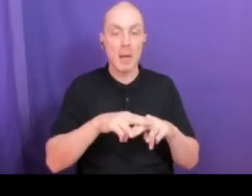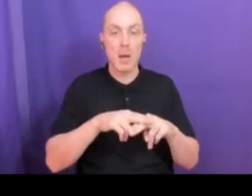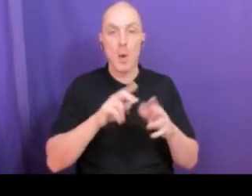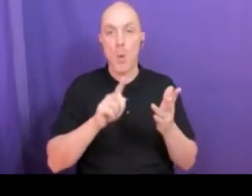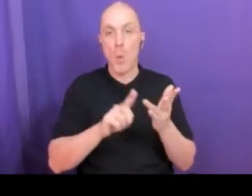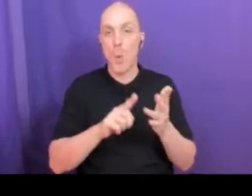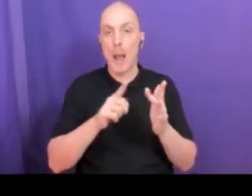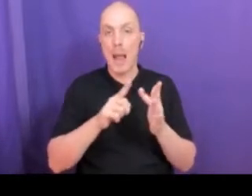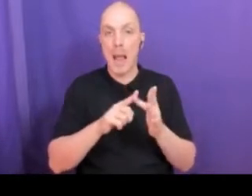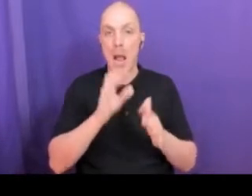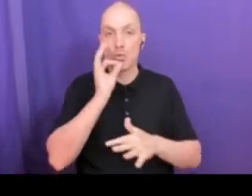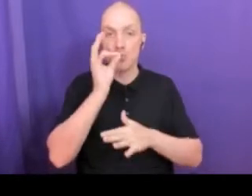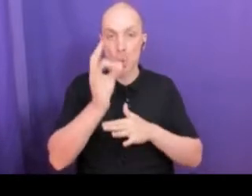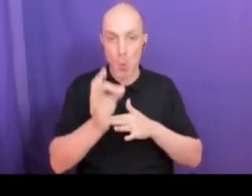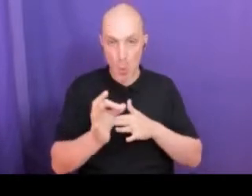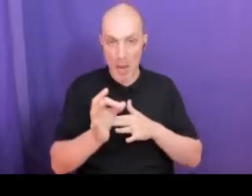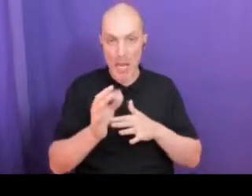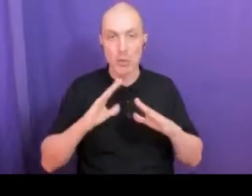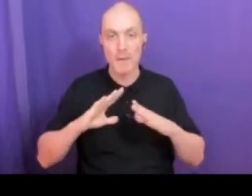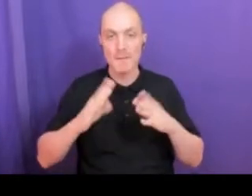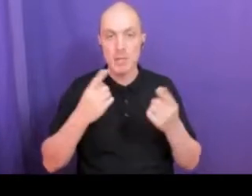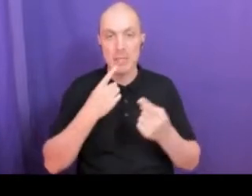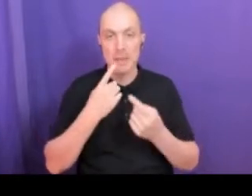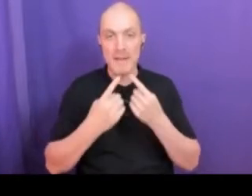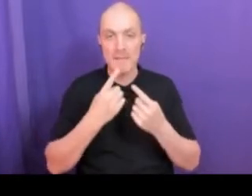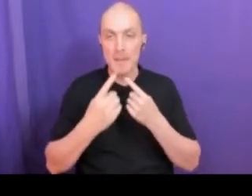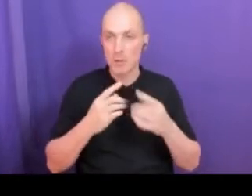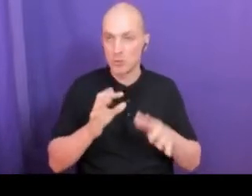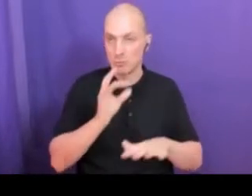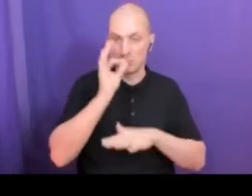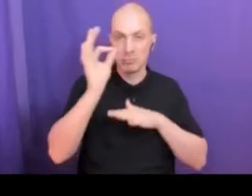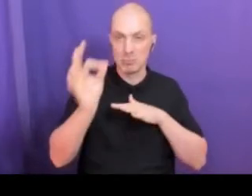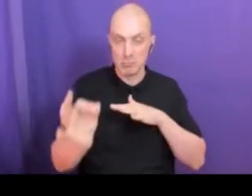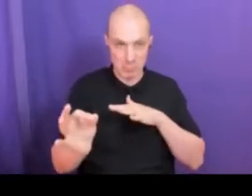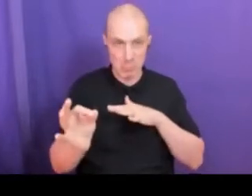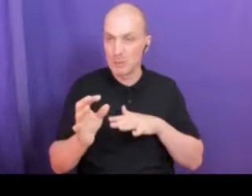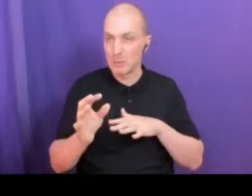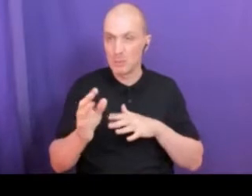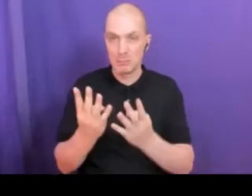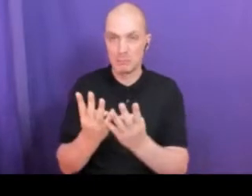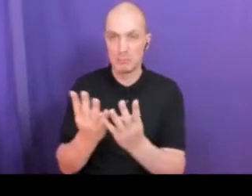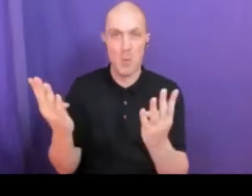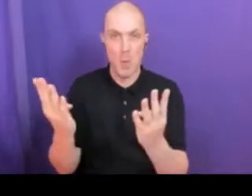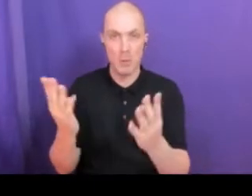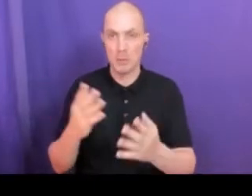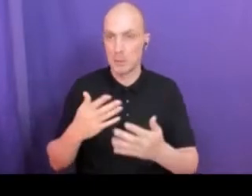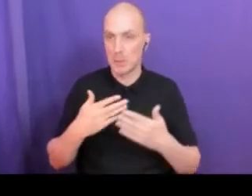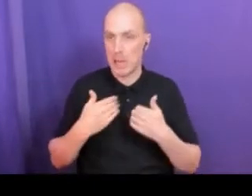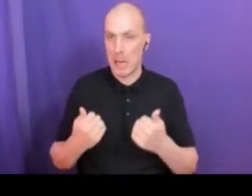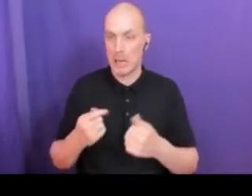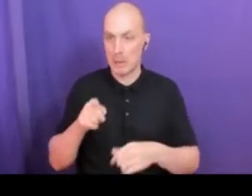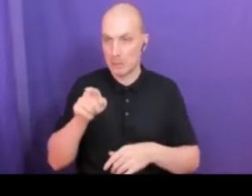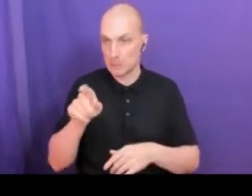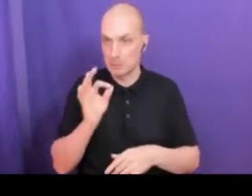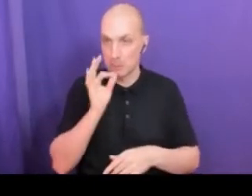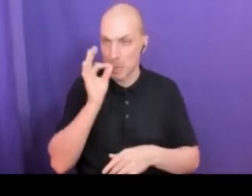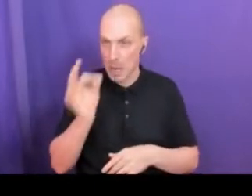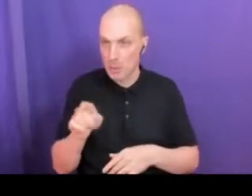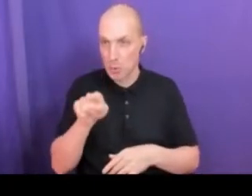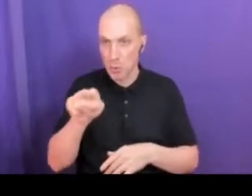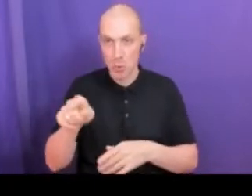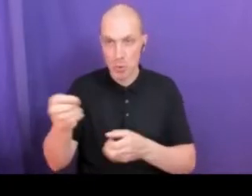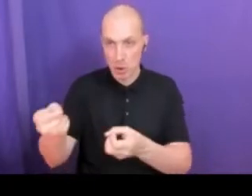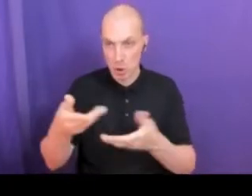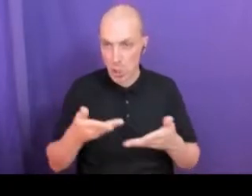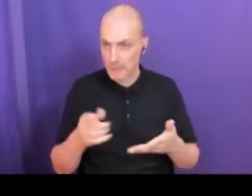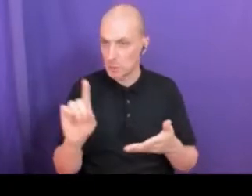board, the freedom of information officer, and you ask them, here's some information that I'd like to know about your services. They decide what they're allowed to